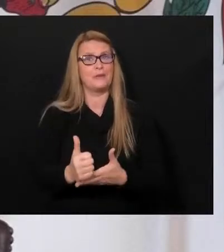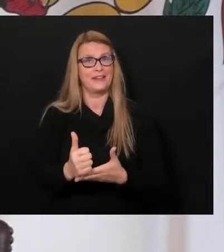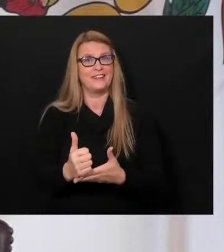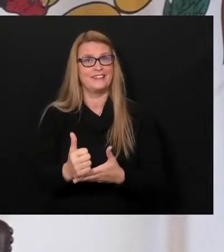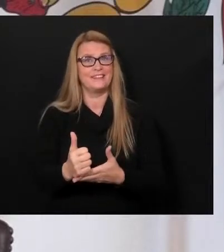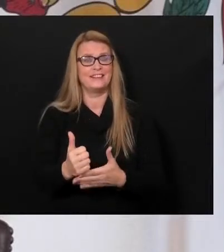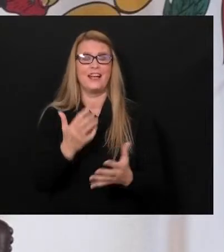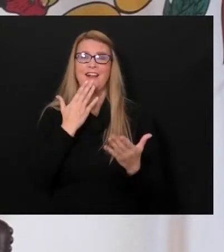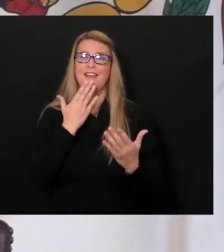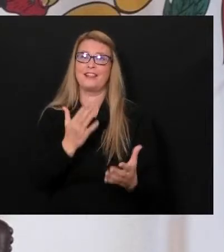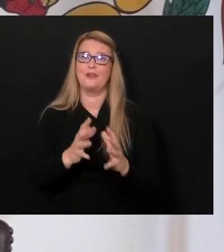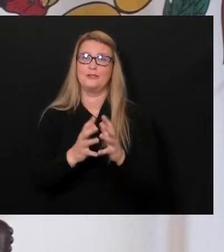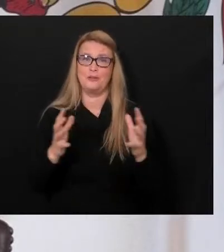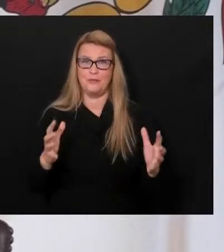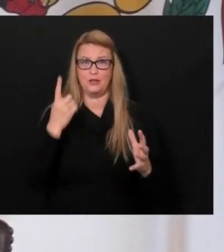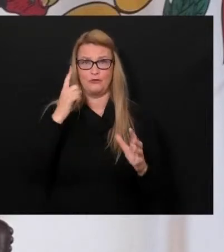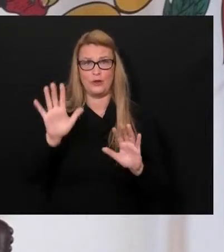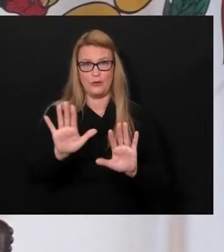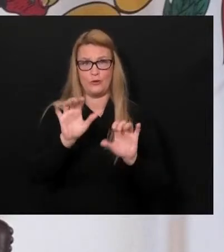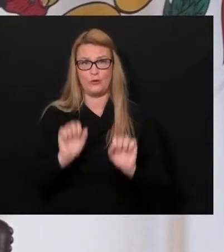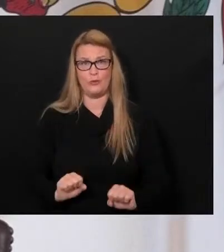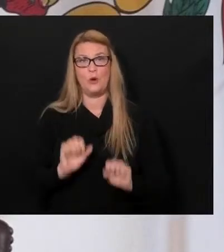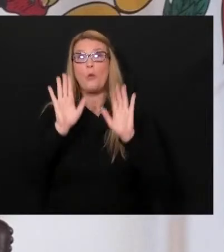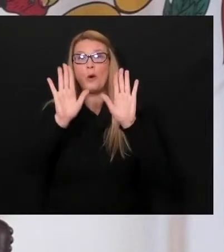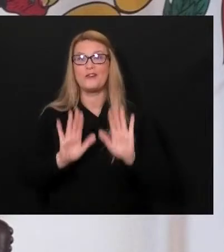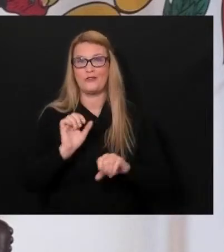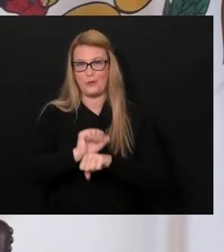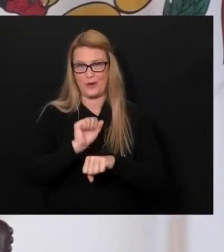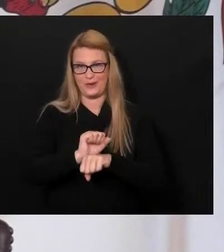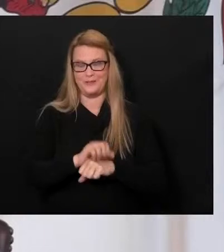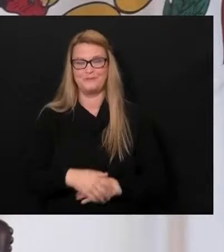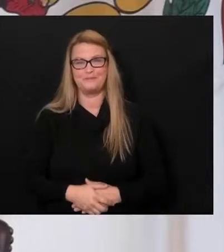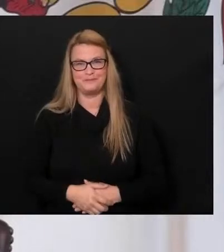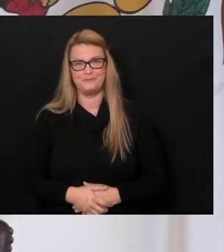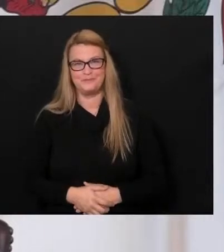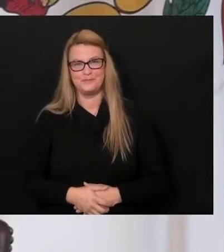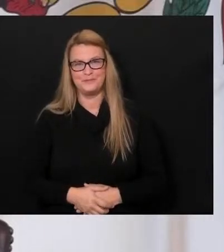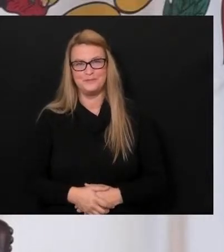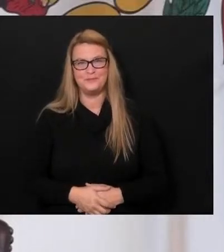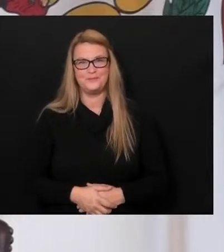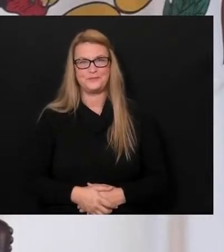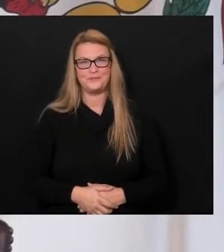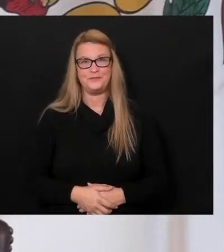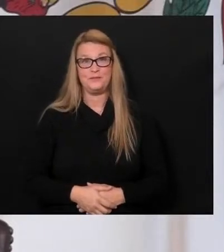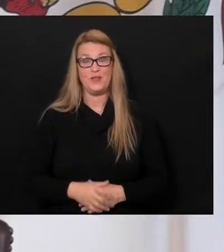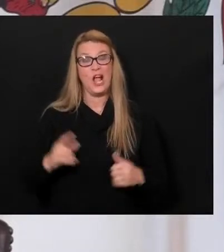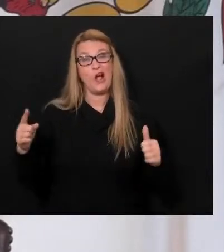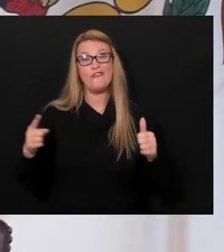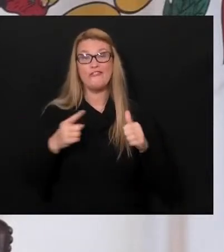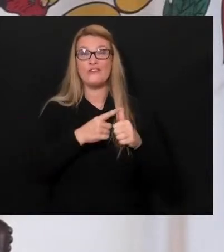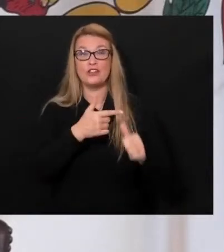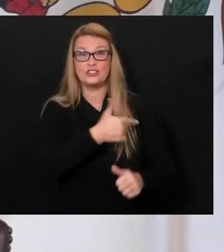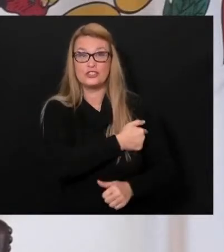I thank you so much for all the great work you've done. We've put out in first doses